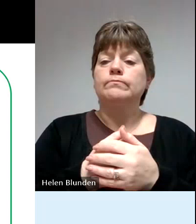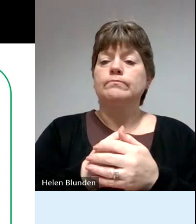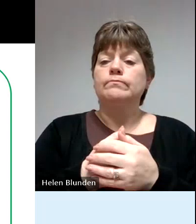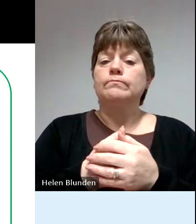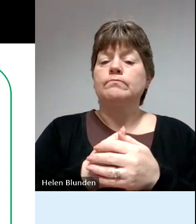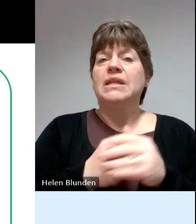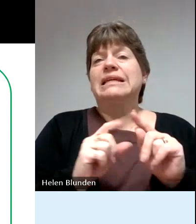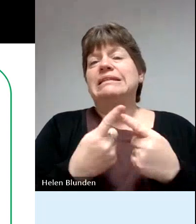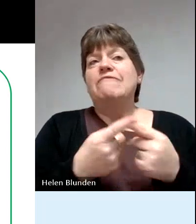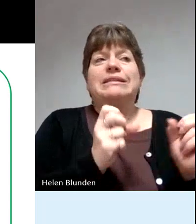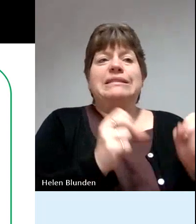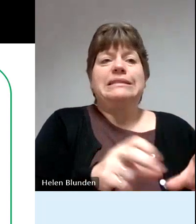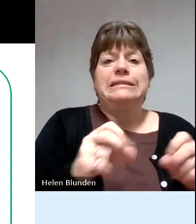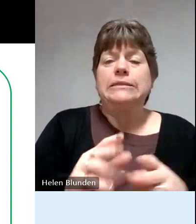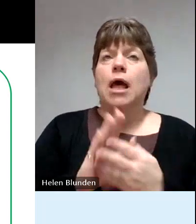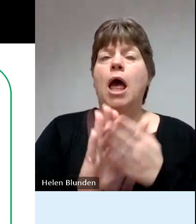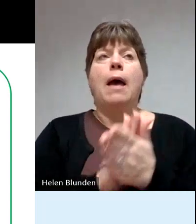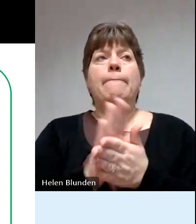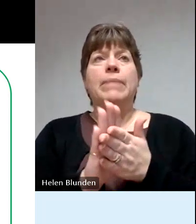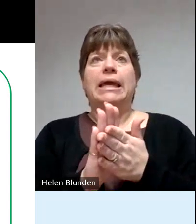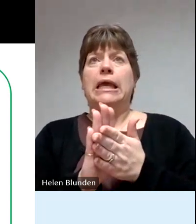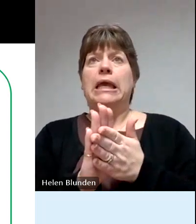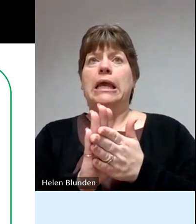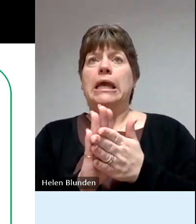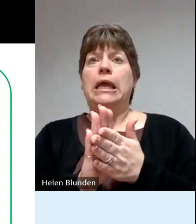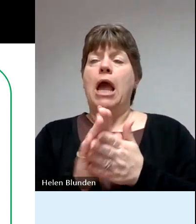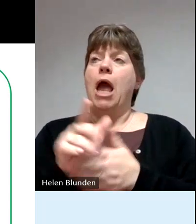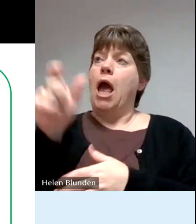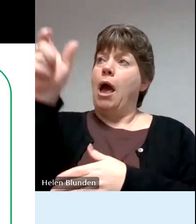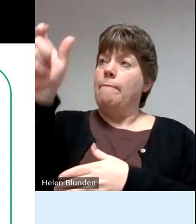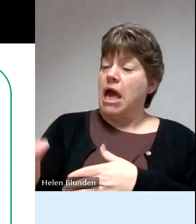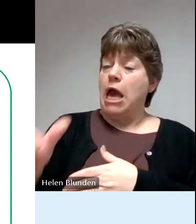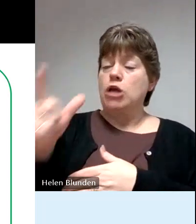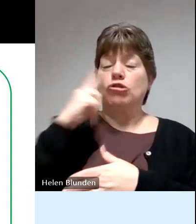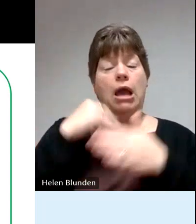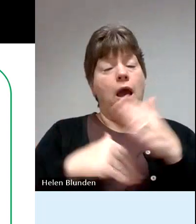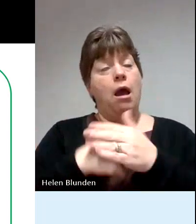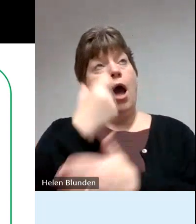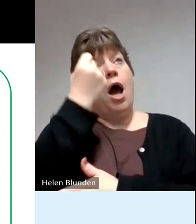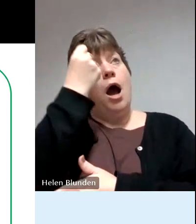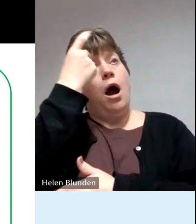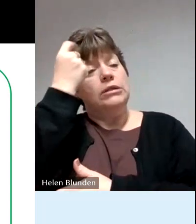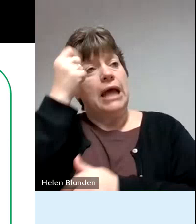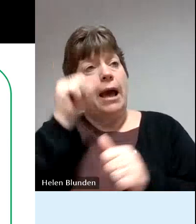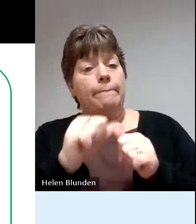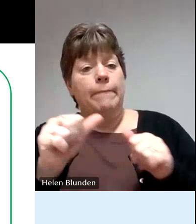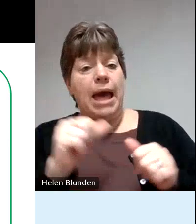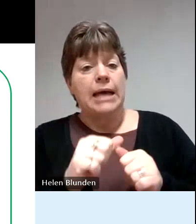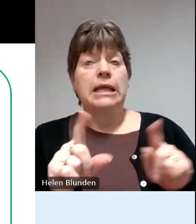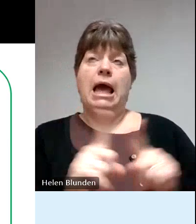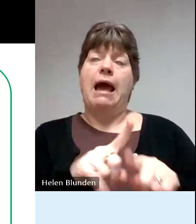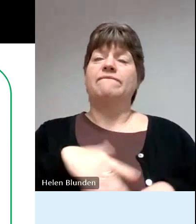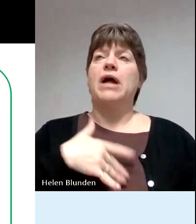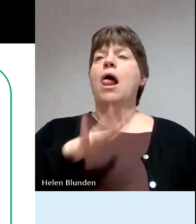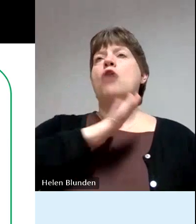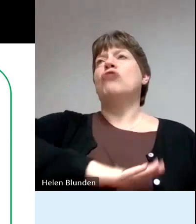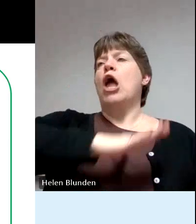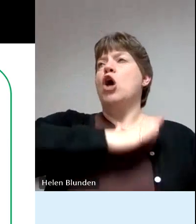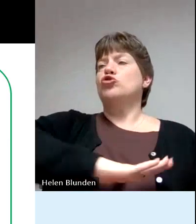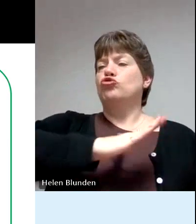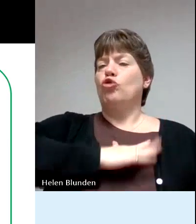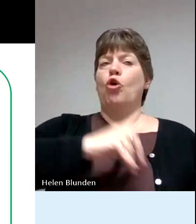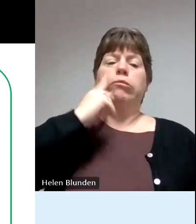systems so that not only can a patient understand better and more often than not be reassured and a plan can be